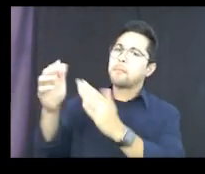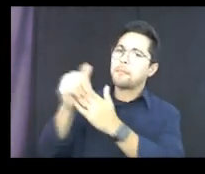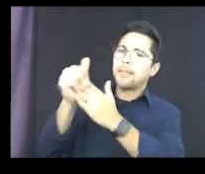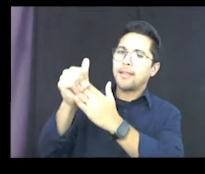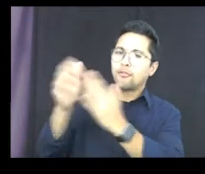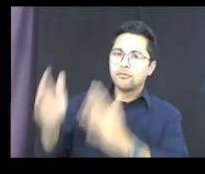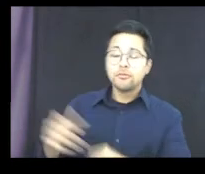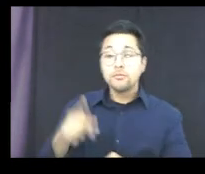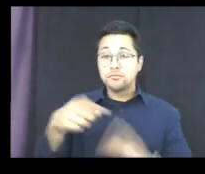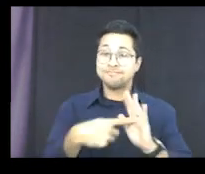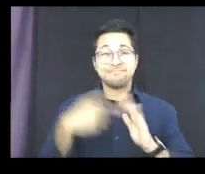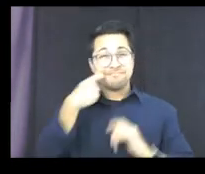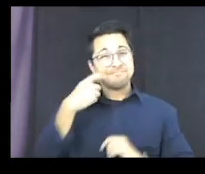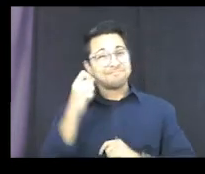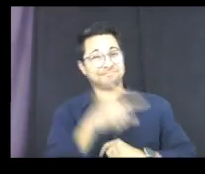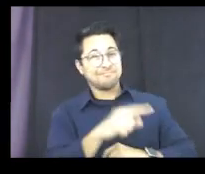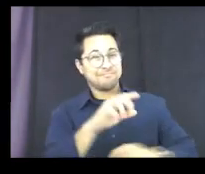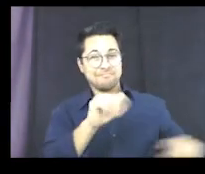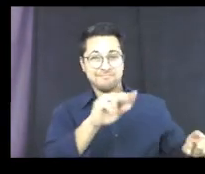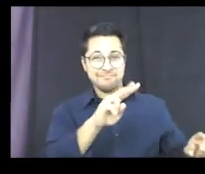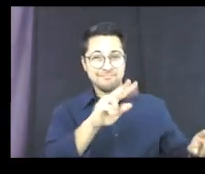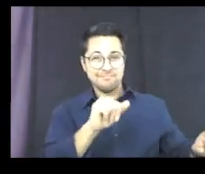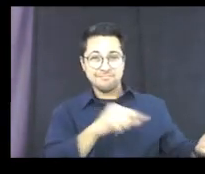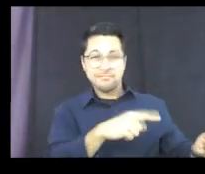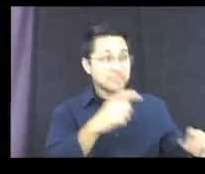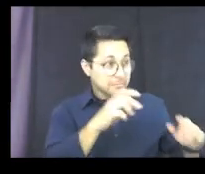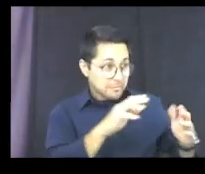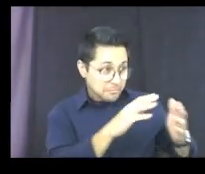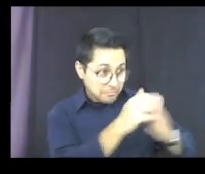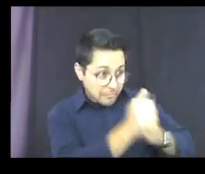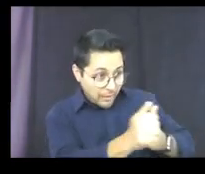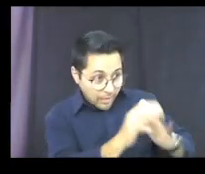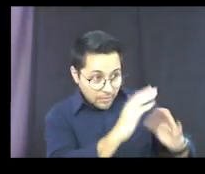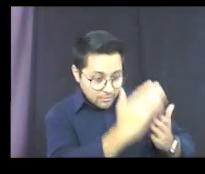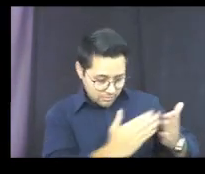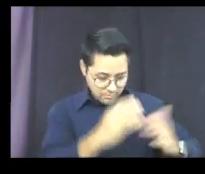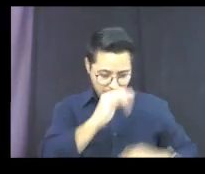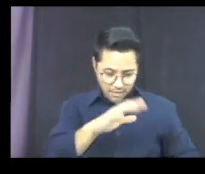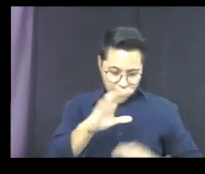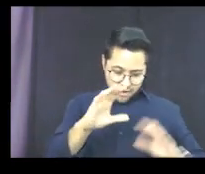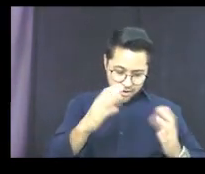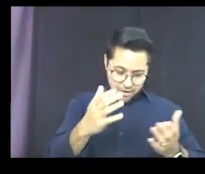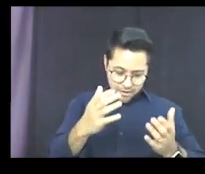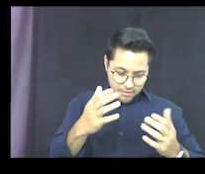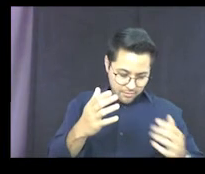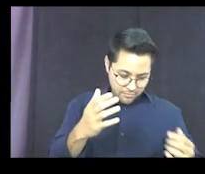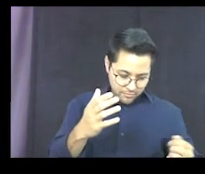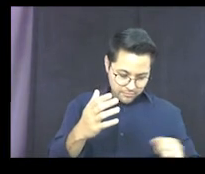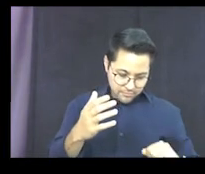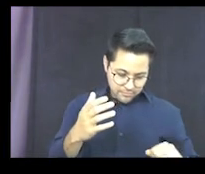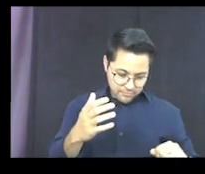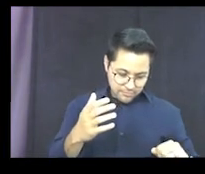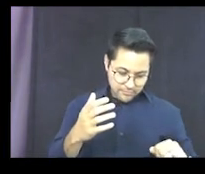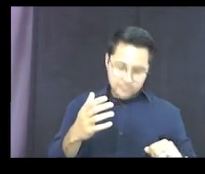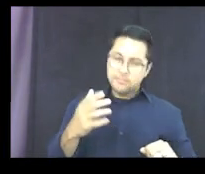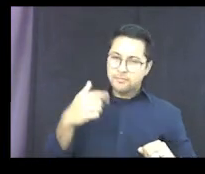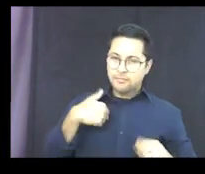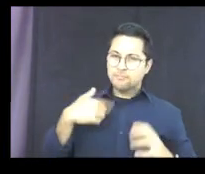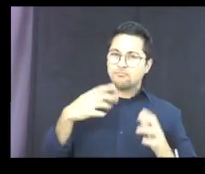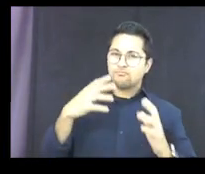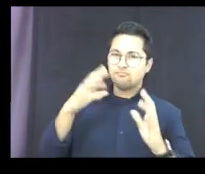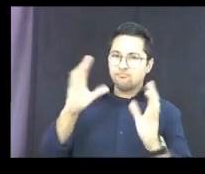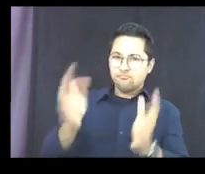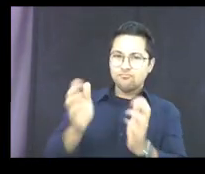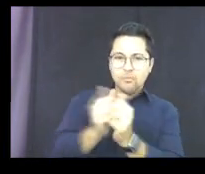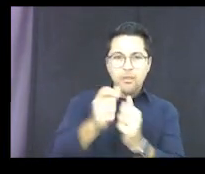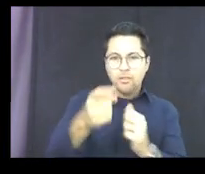For example, you just saw me ask Afia Marie, would she lead a section? That conversation, I have that conversation every month and